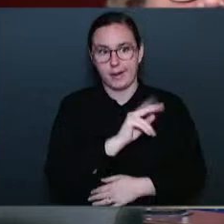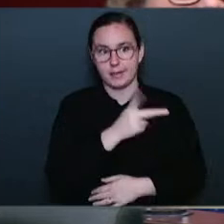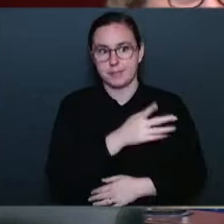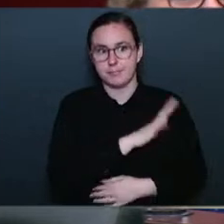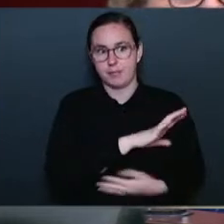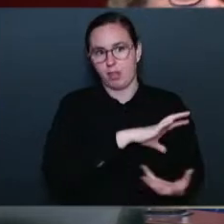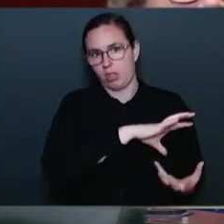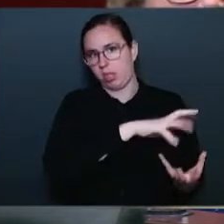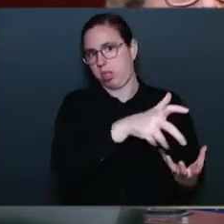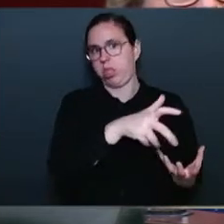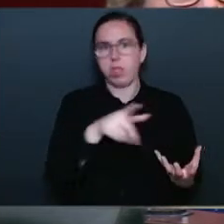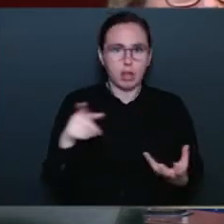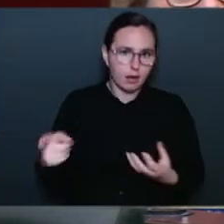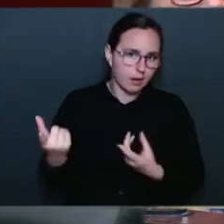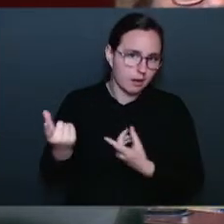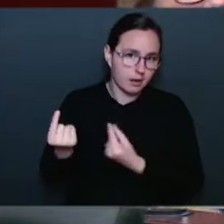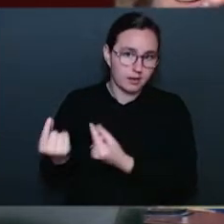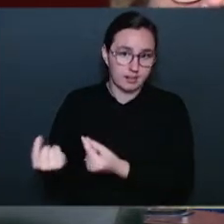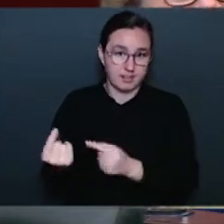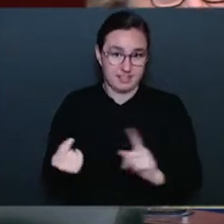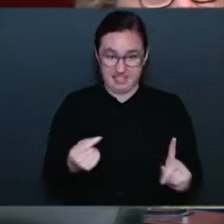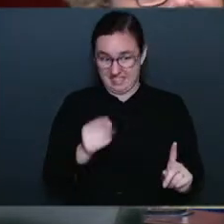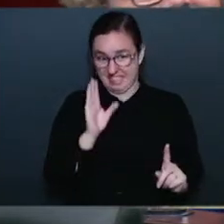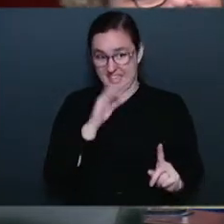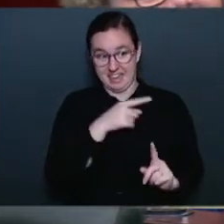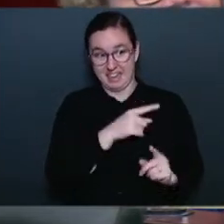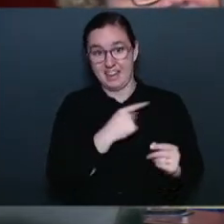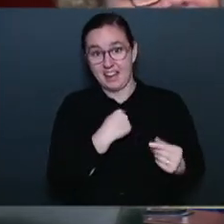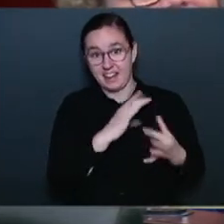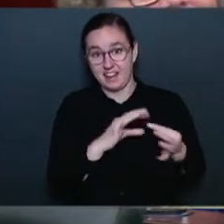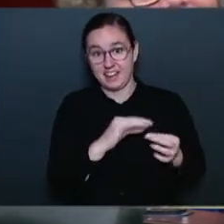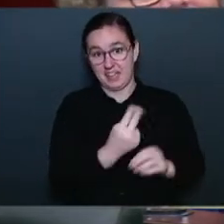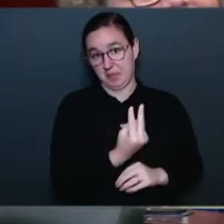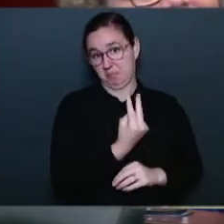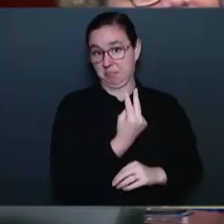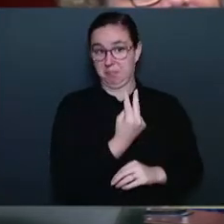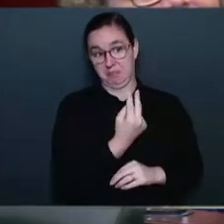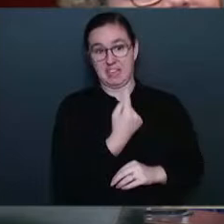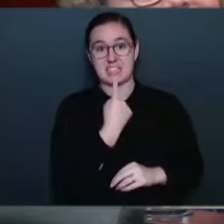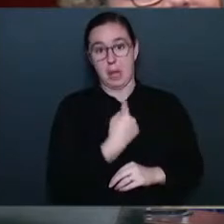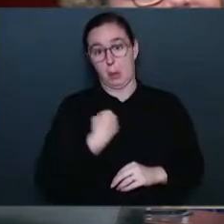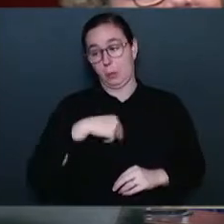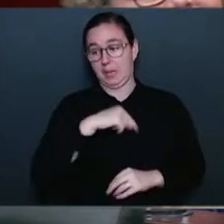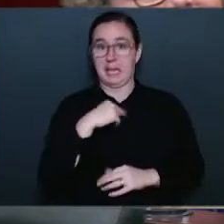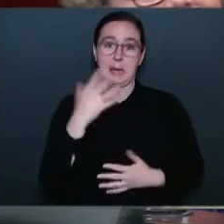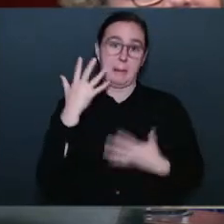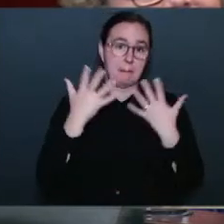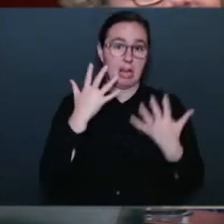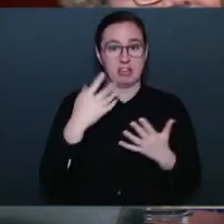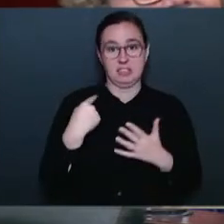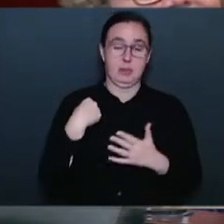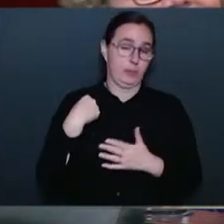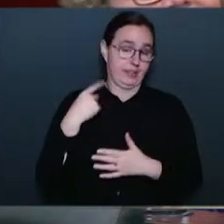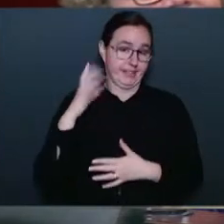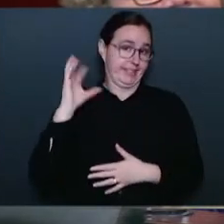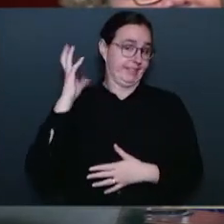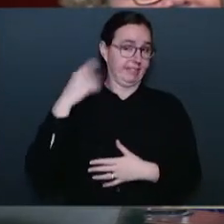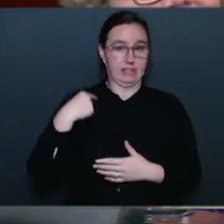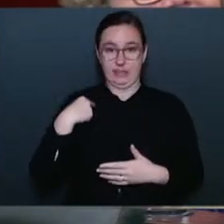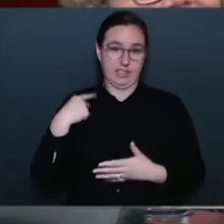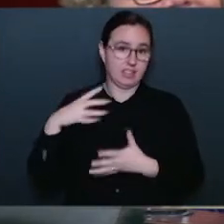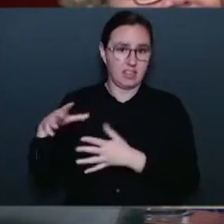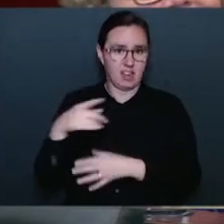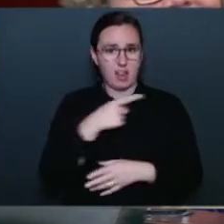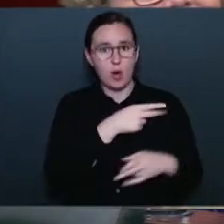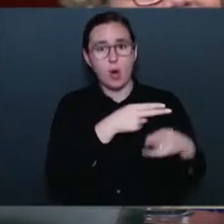those are party he disagrees with they call sewer wraps her solution to high energy costs which he she herself caused with the carbon tax